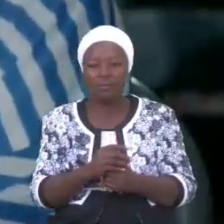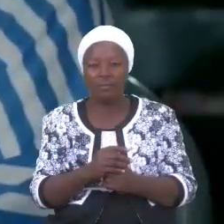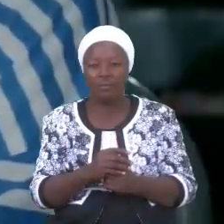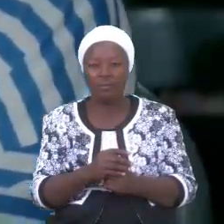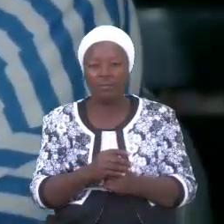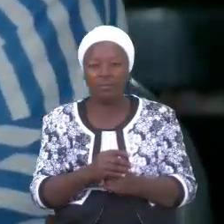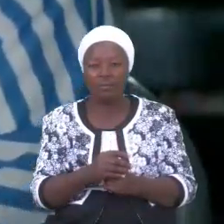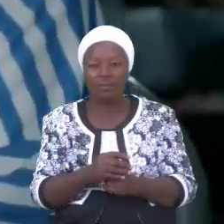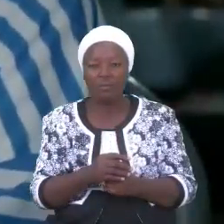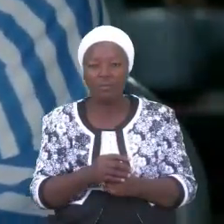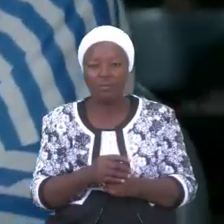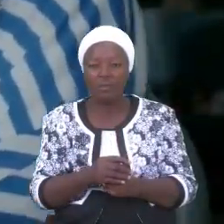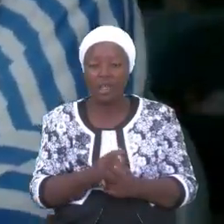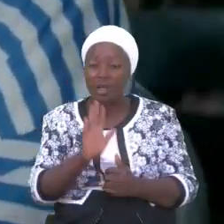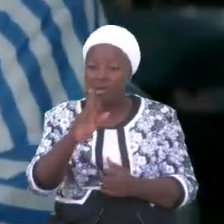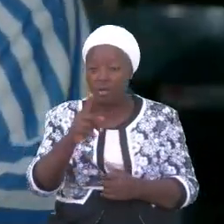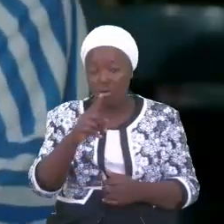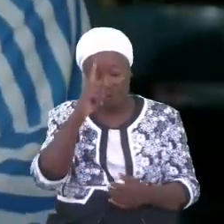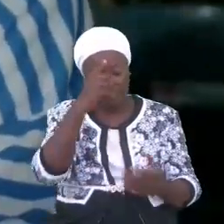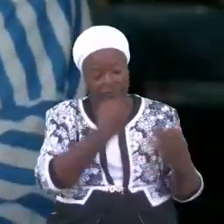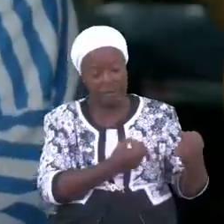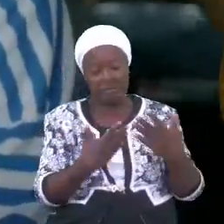Your faith may be small.